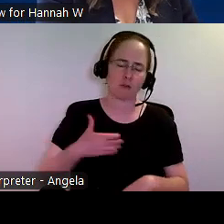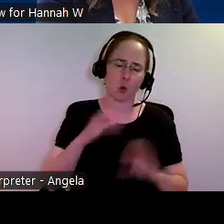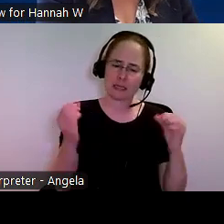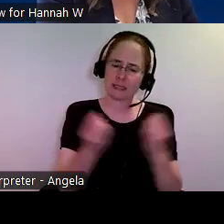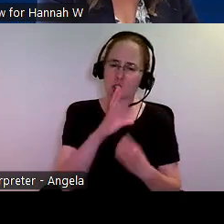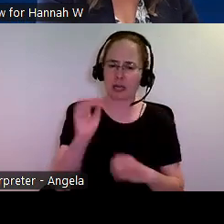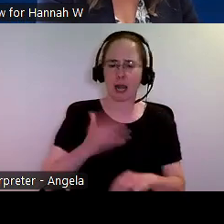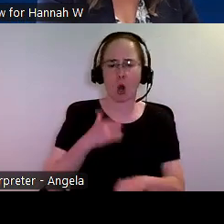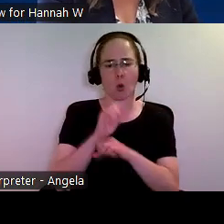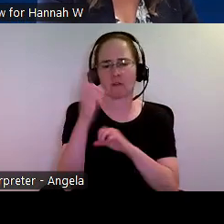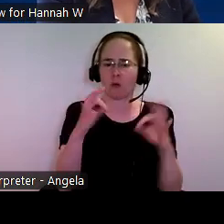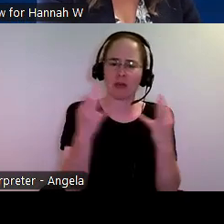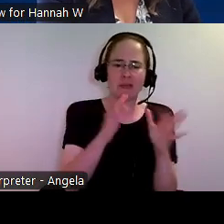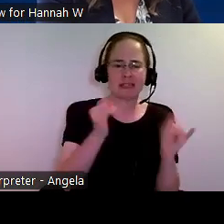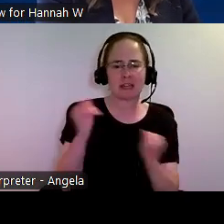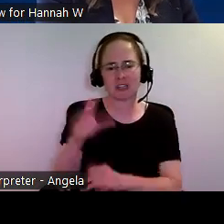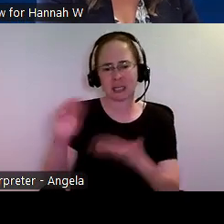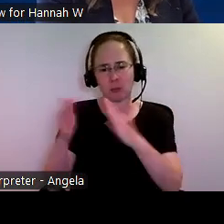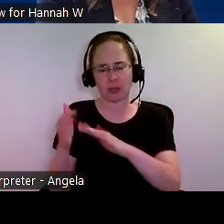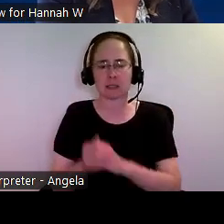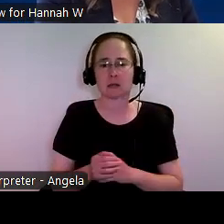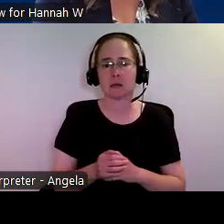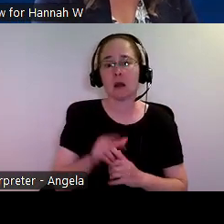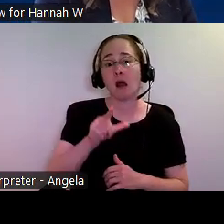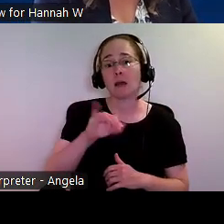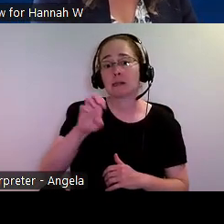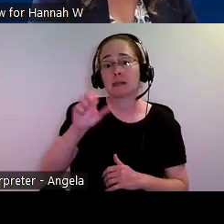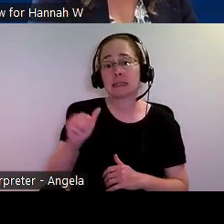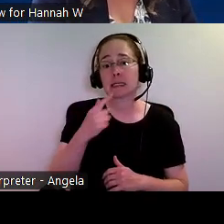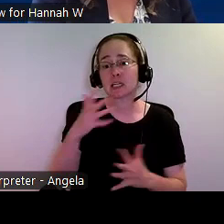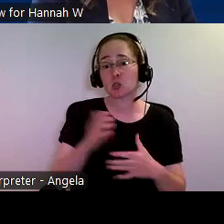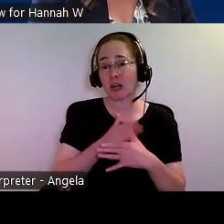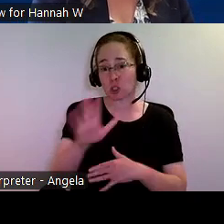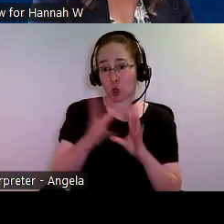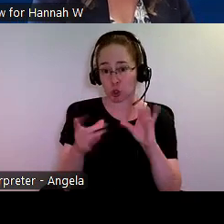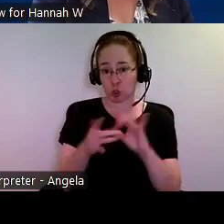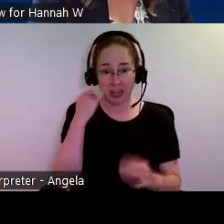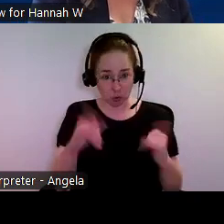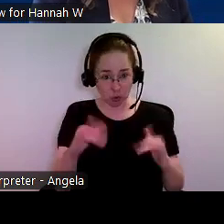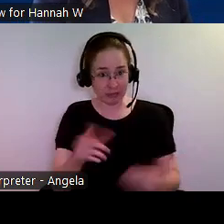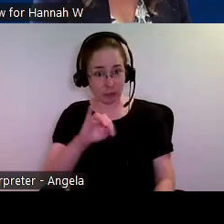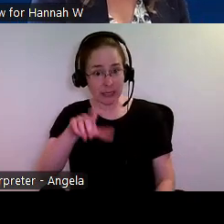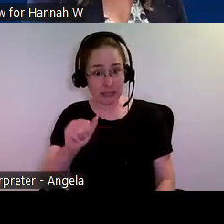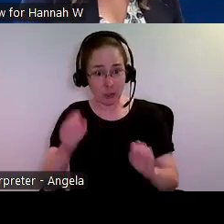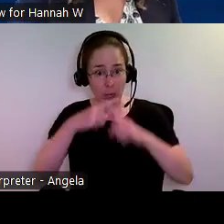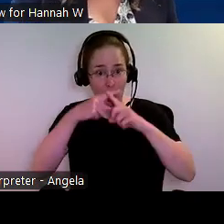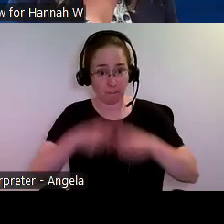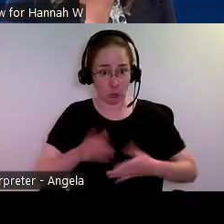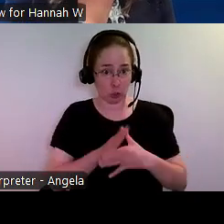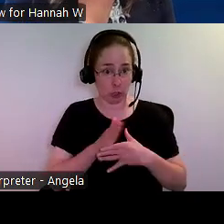individuals, families, and communities. Lisa had identified that she wanted to share her story. If you're still on here, Lisa, you can unmute and